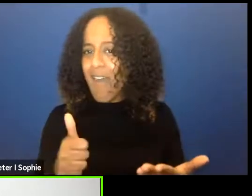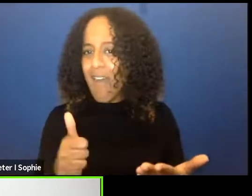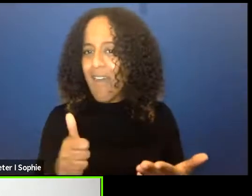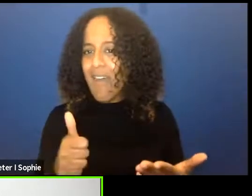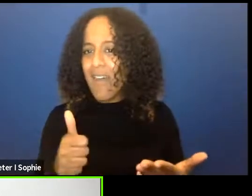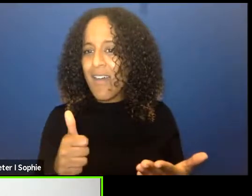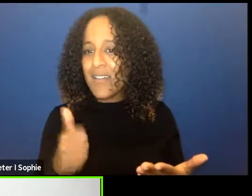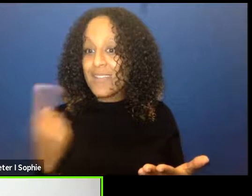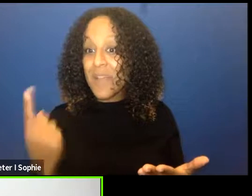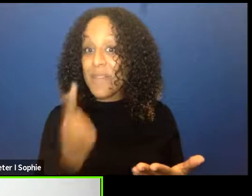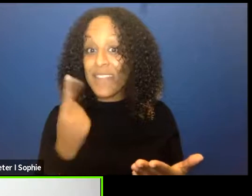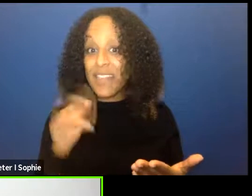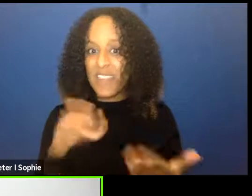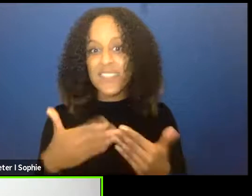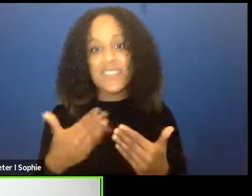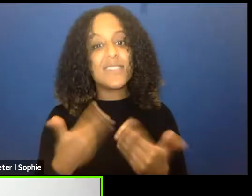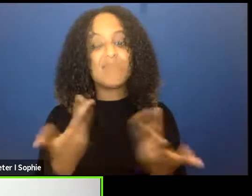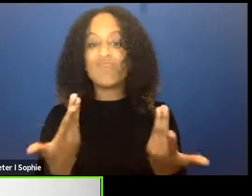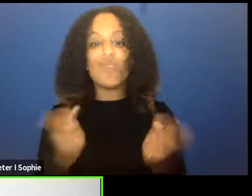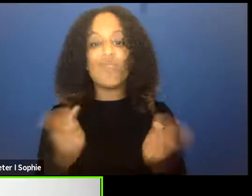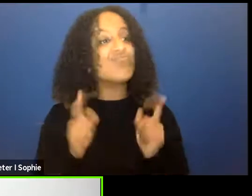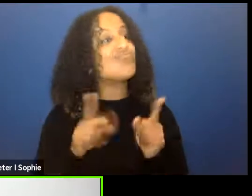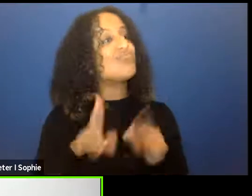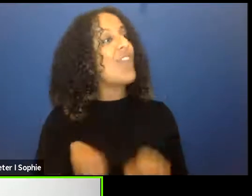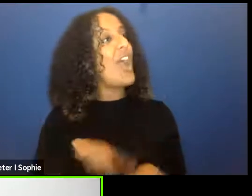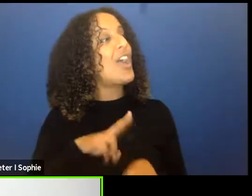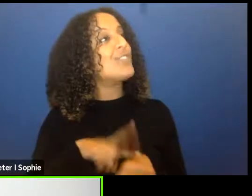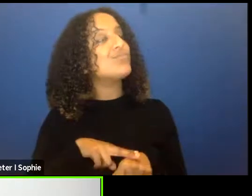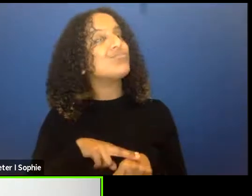something that comes easy or natural. Or,